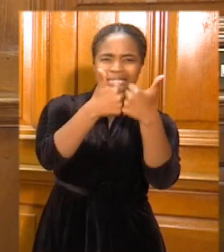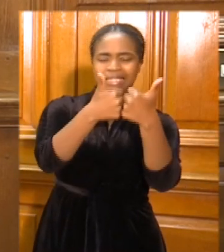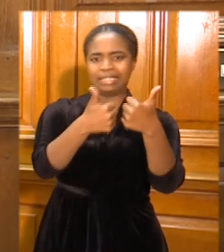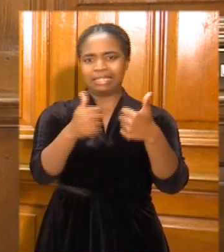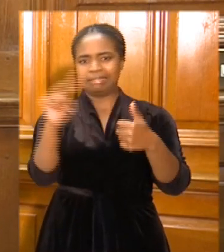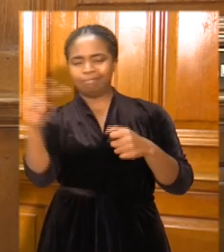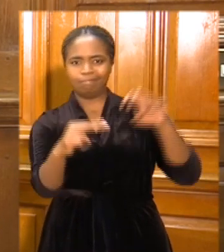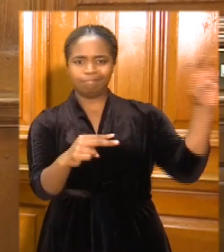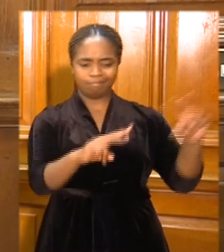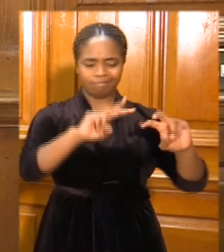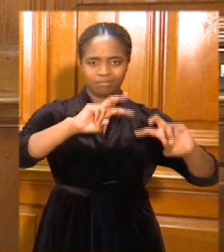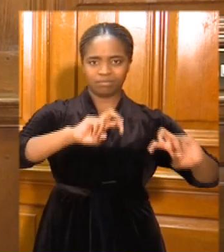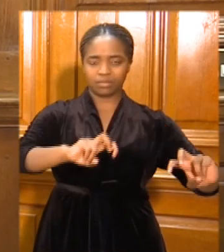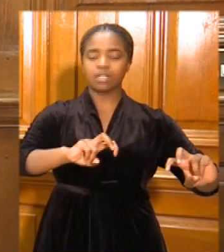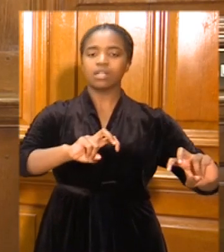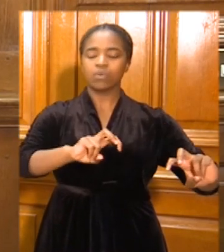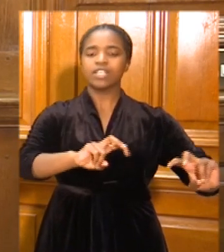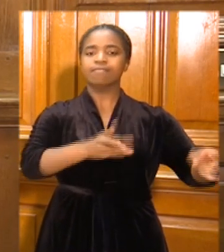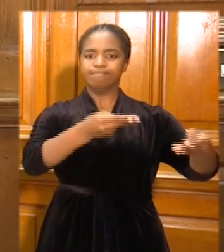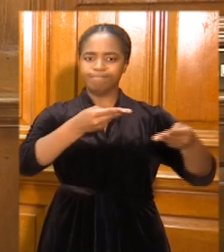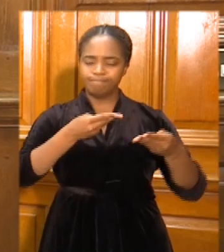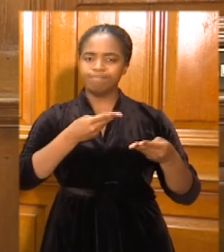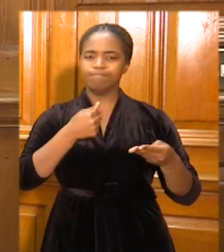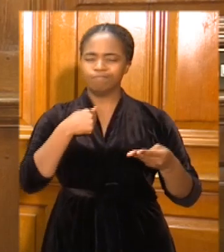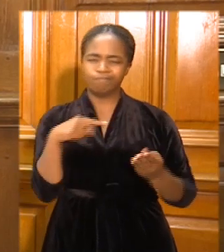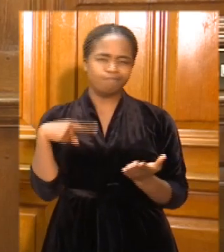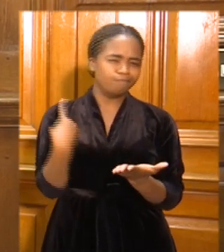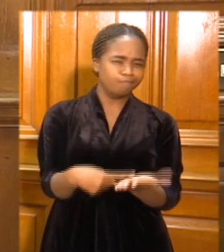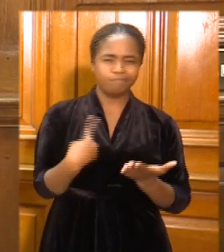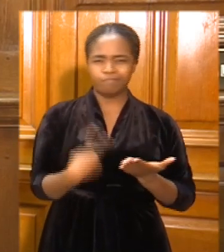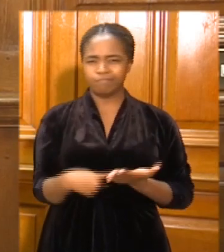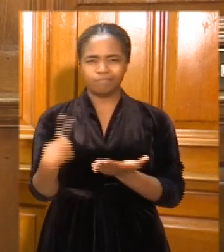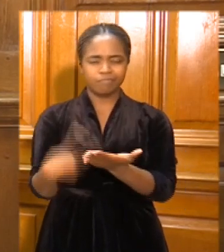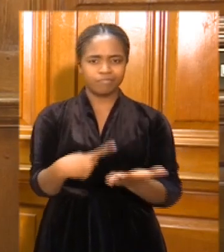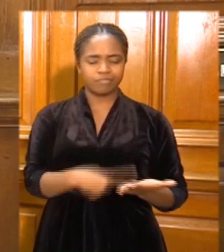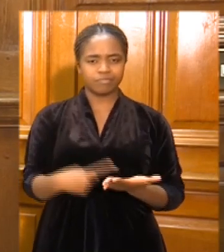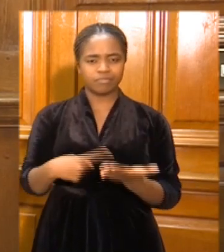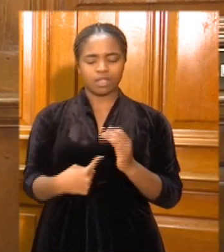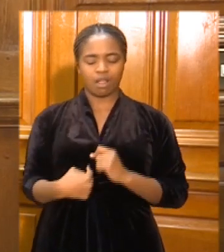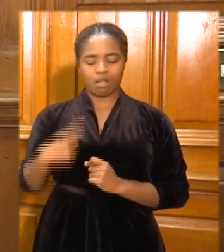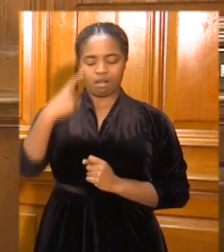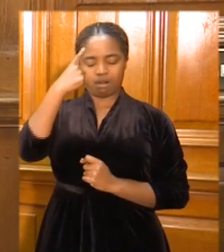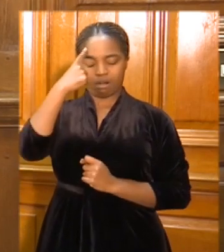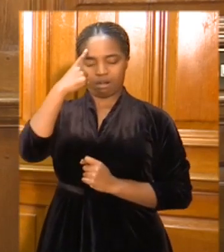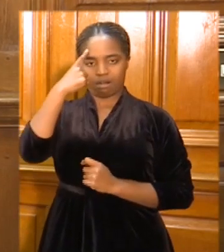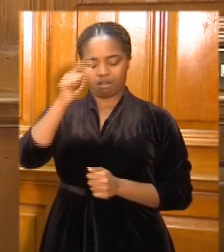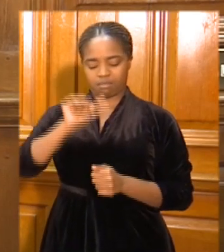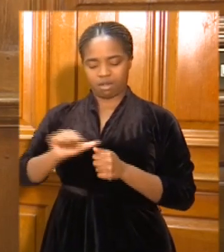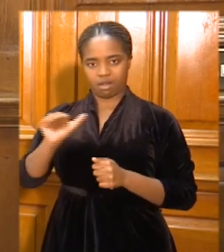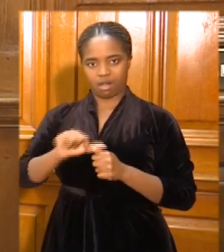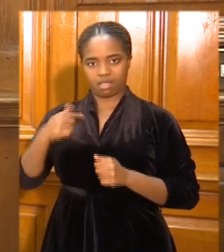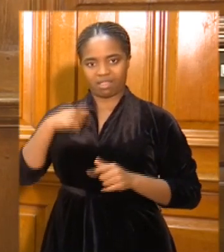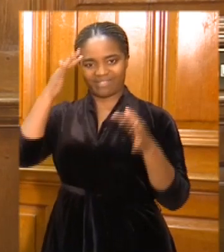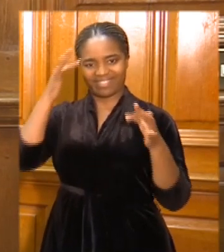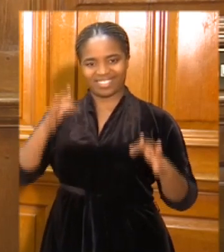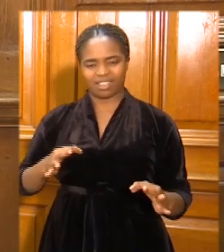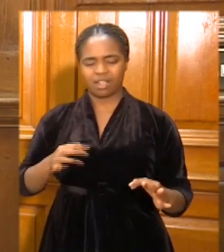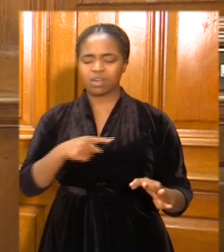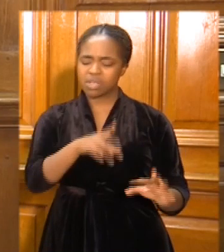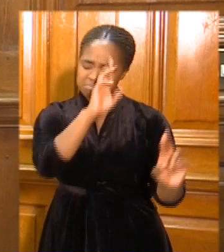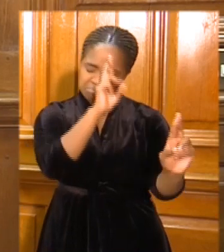country, which stimulate public debate and enrich our response, and we respect that.